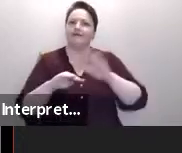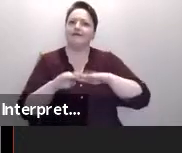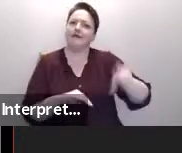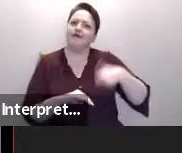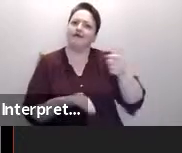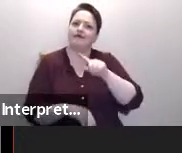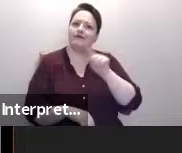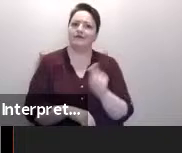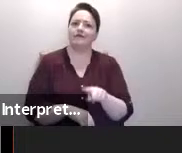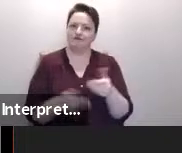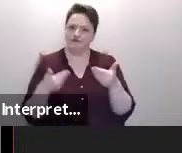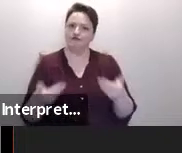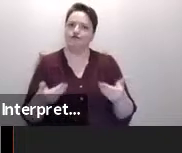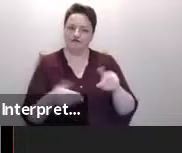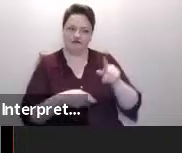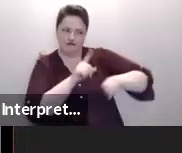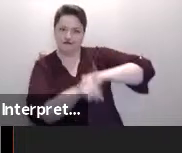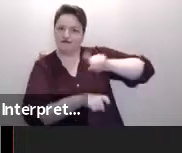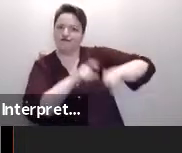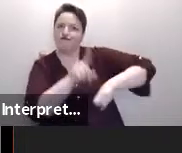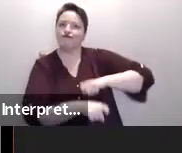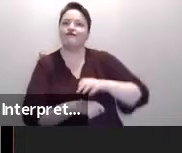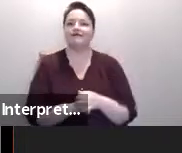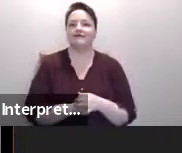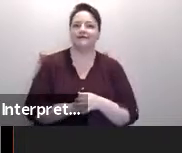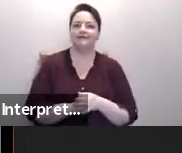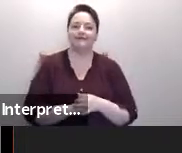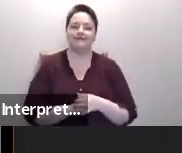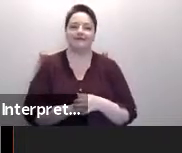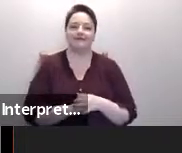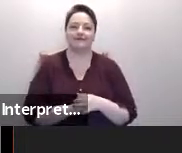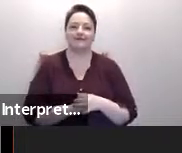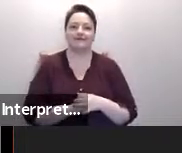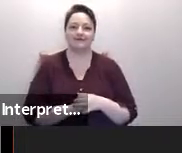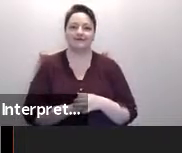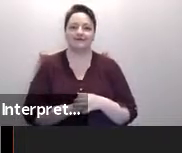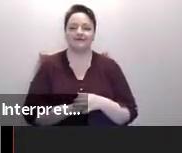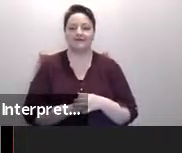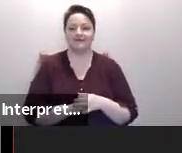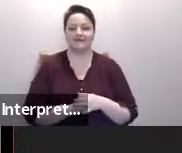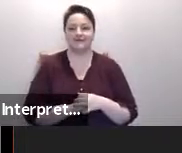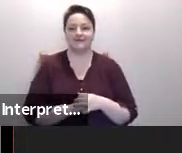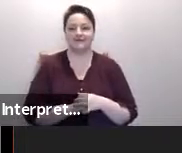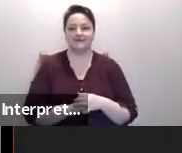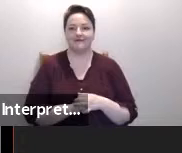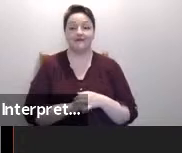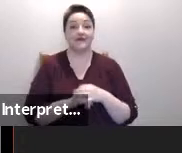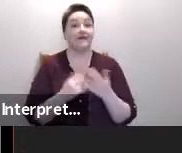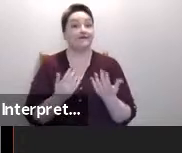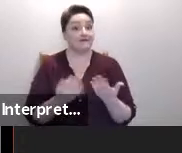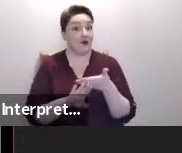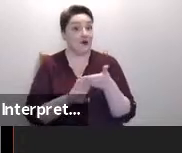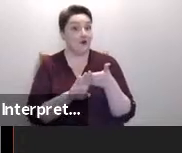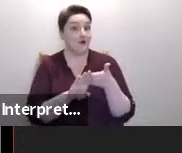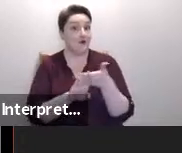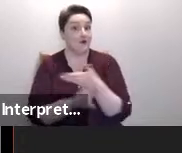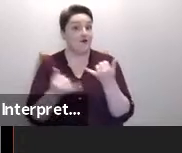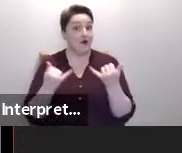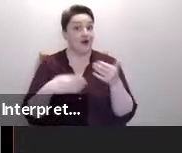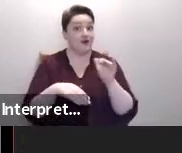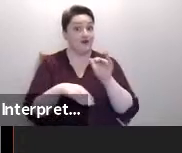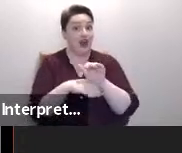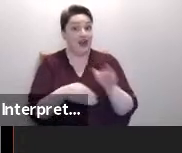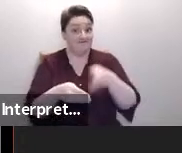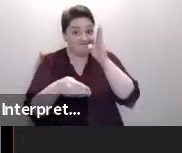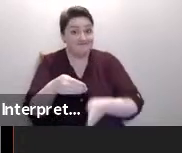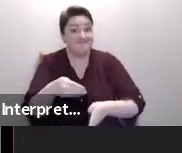hand in which they can ask our medical advisors. before the end of tonight, we hope to take